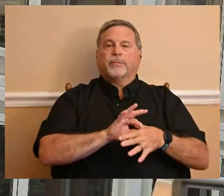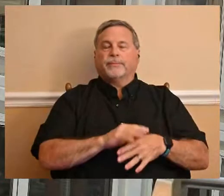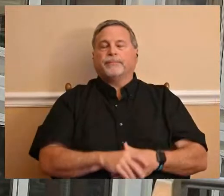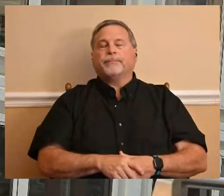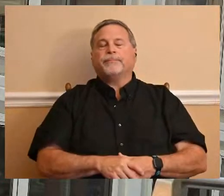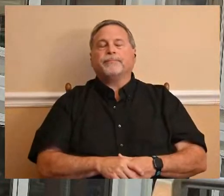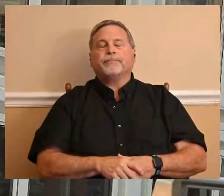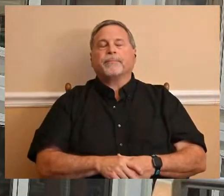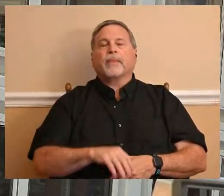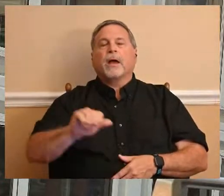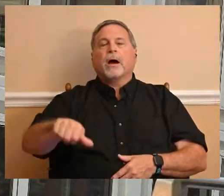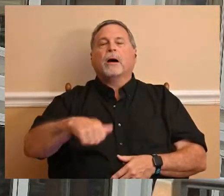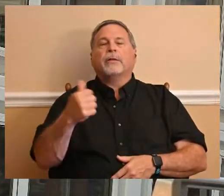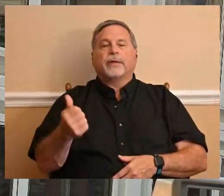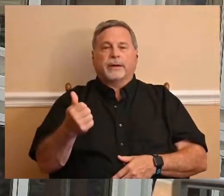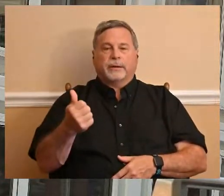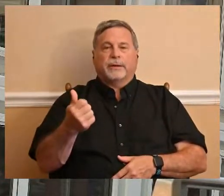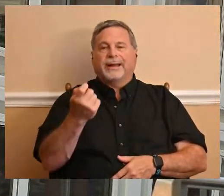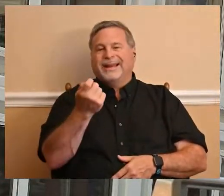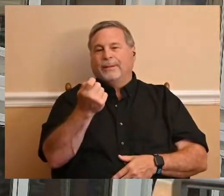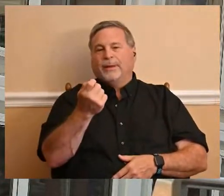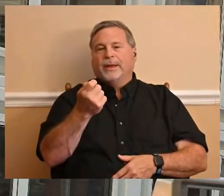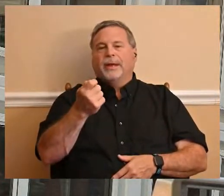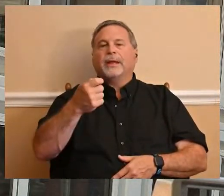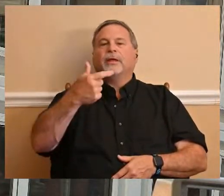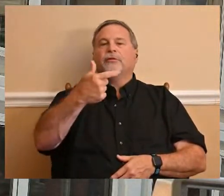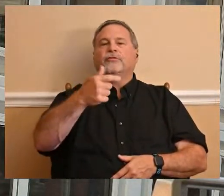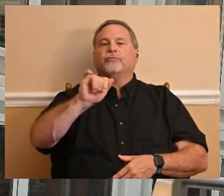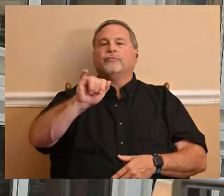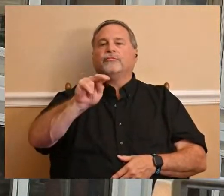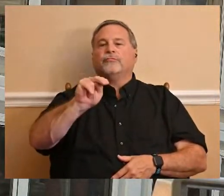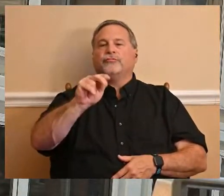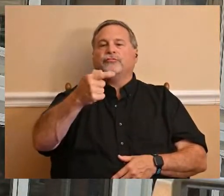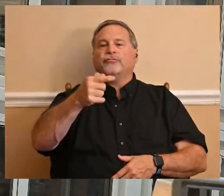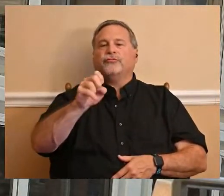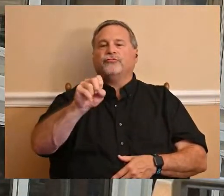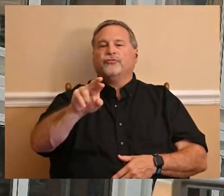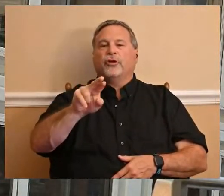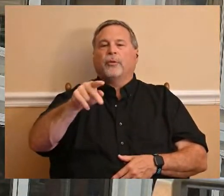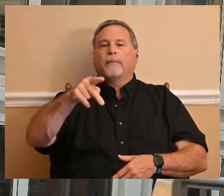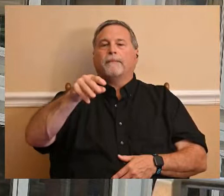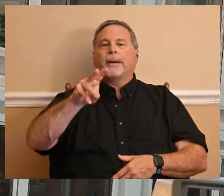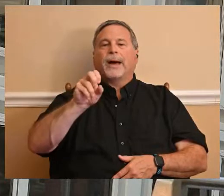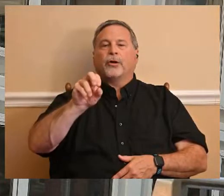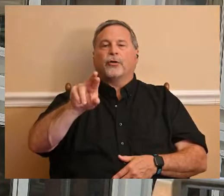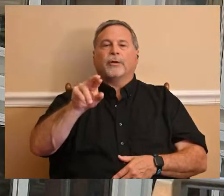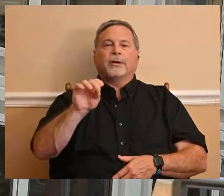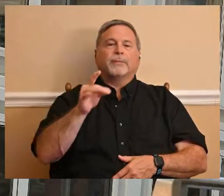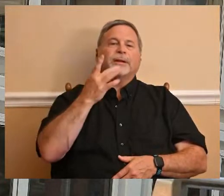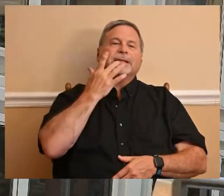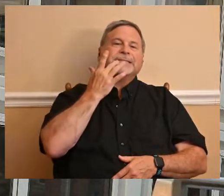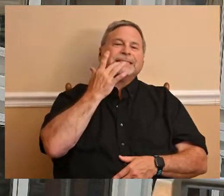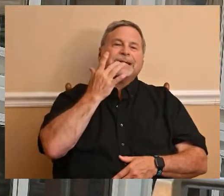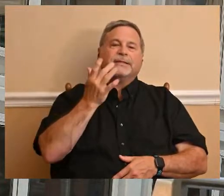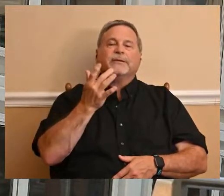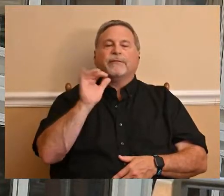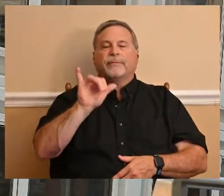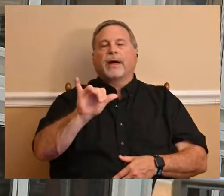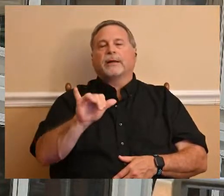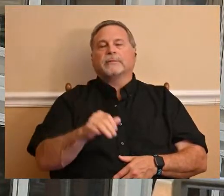The other thing we're going to do with it is a little bit of garlic powder. So just to give it a hint of that spice that garlic